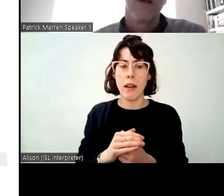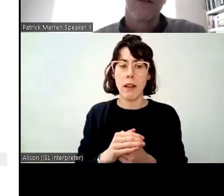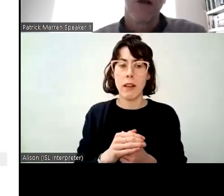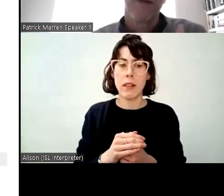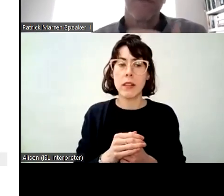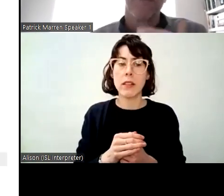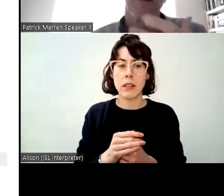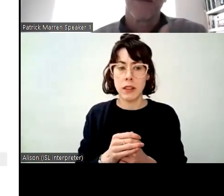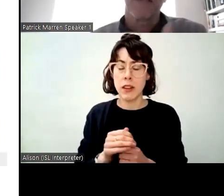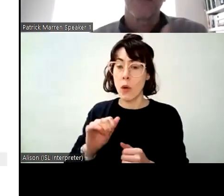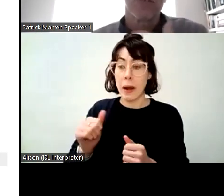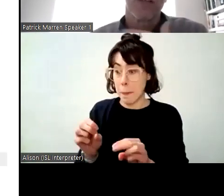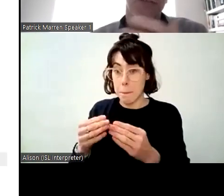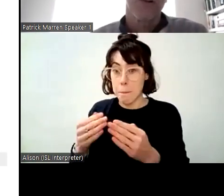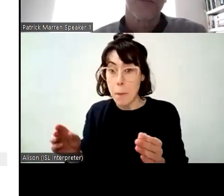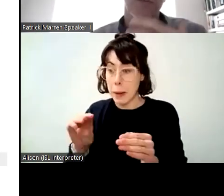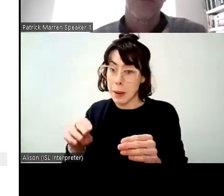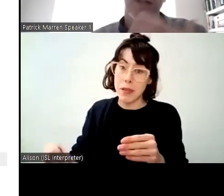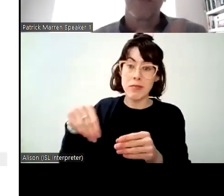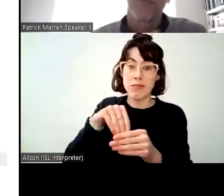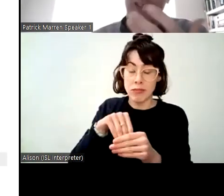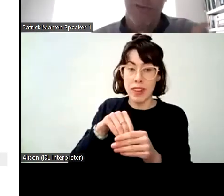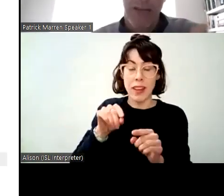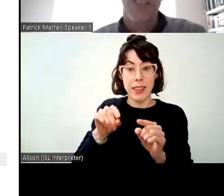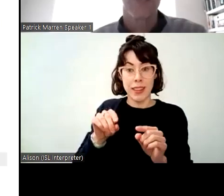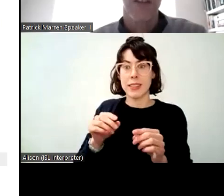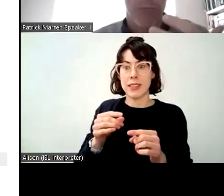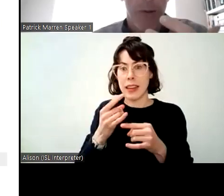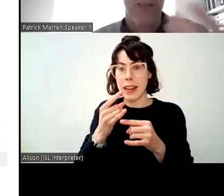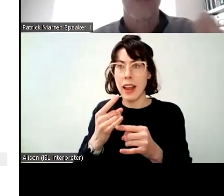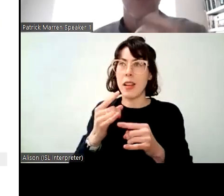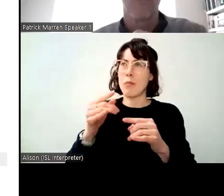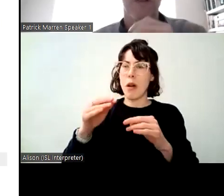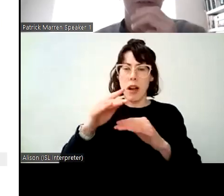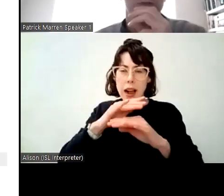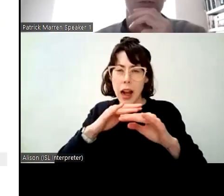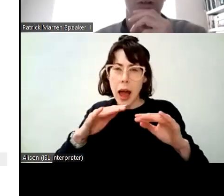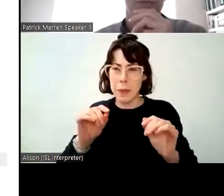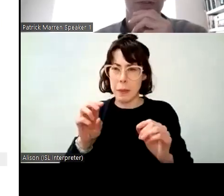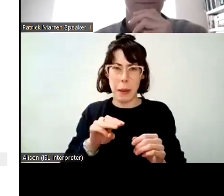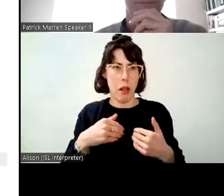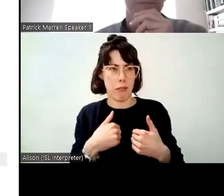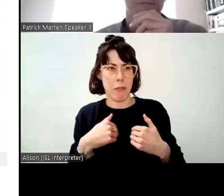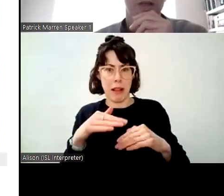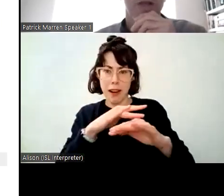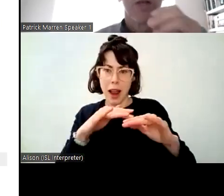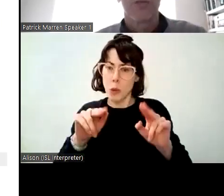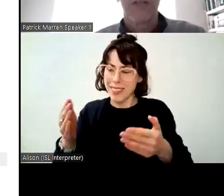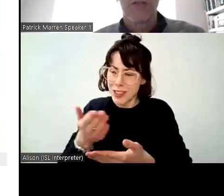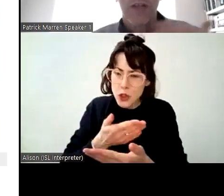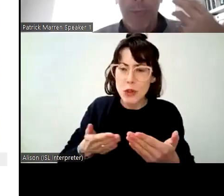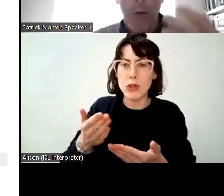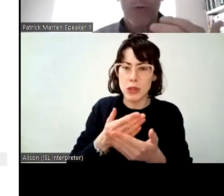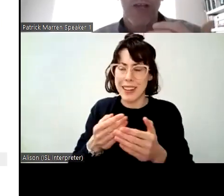for environmental and social concerns to be debated and expressed and hopefully to be resolved.